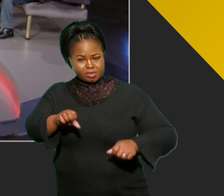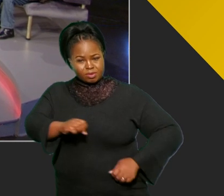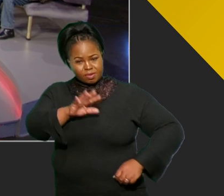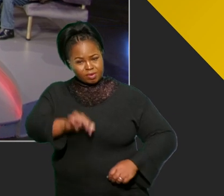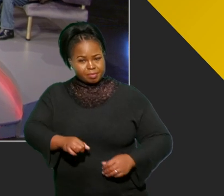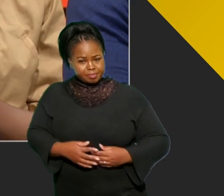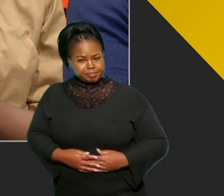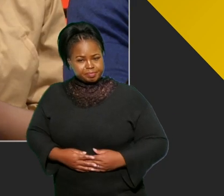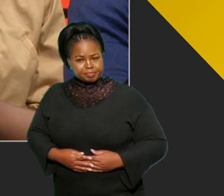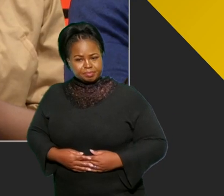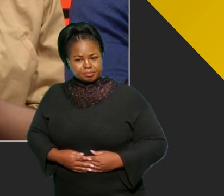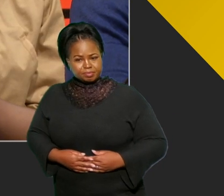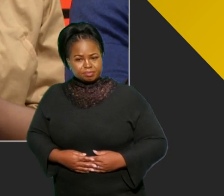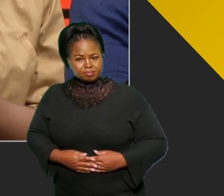Africa